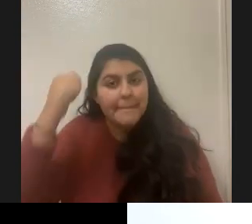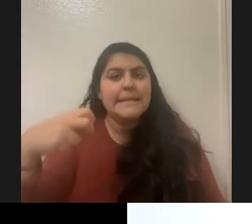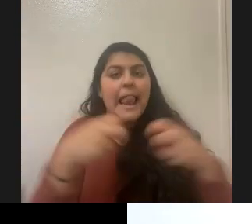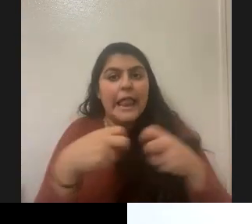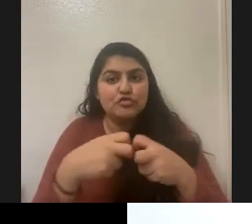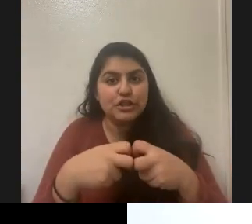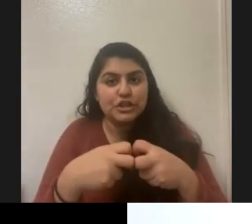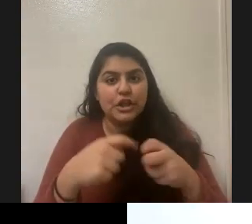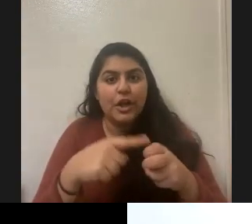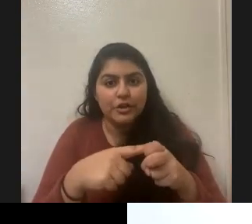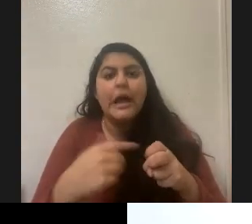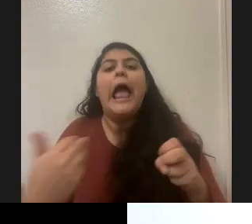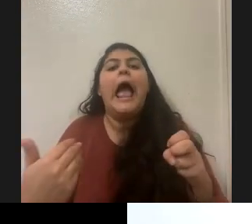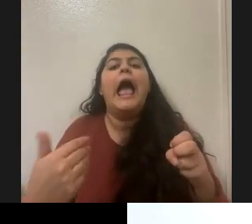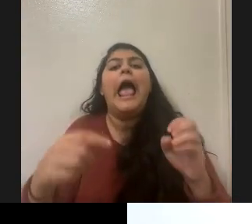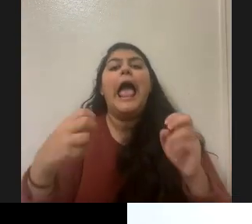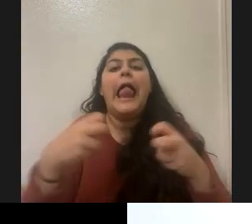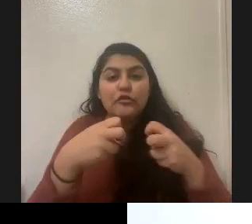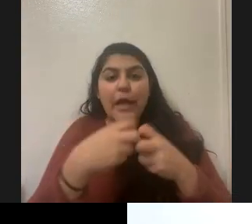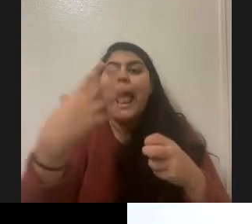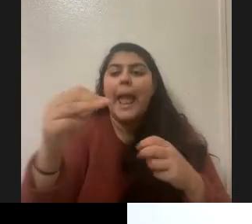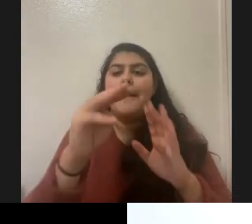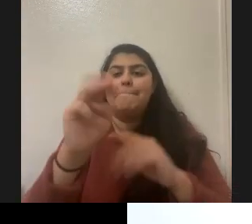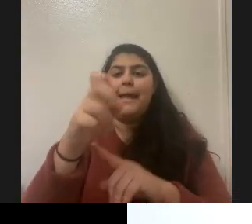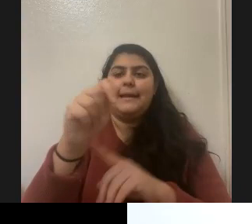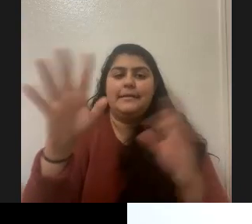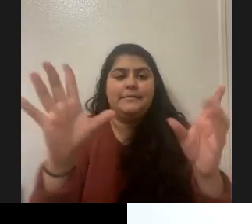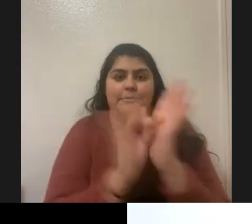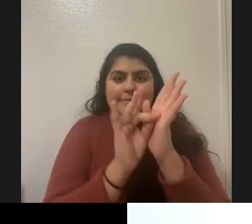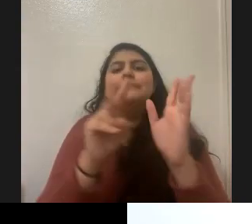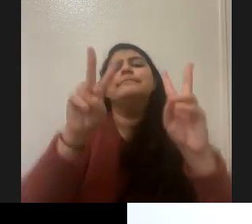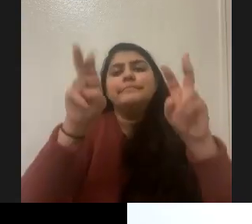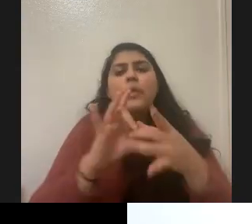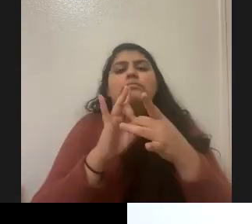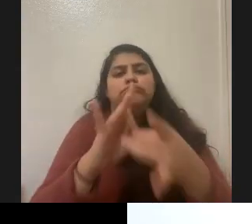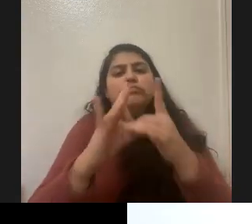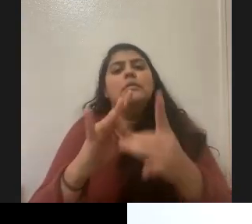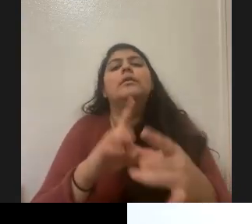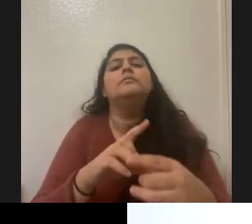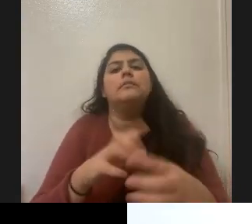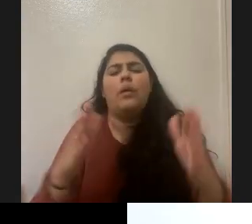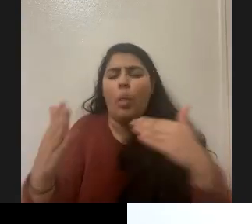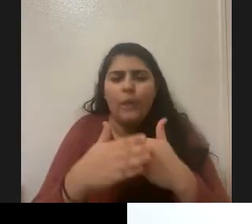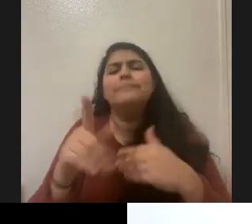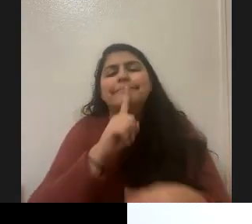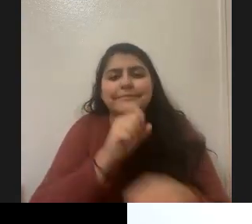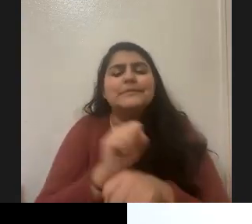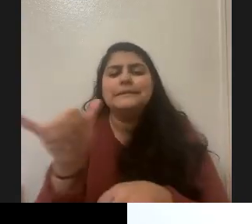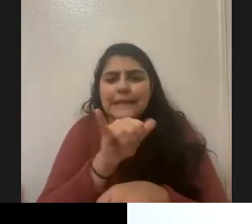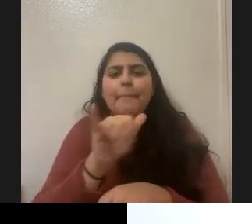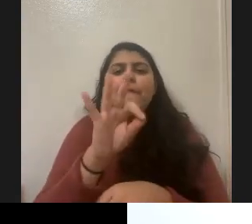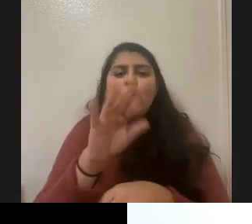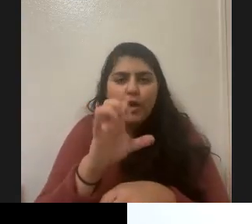charged. So electricity and magnetism are very closely related. They're actually the same force. But you'll learn